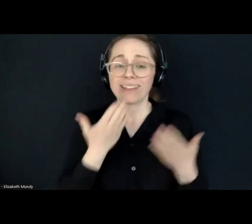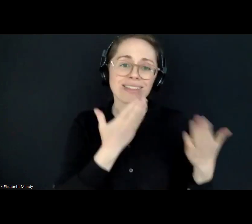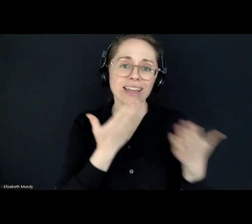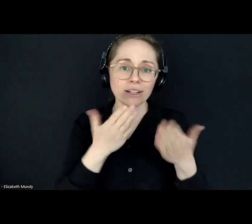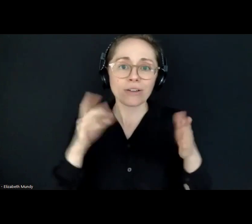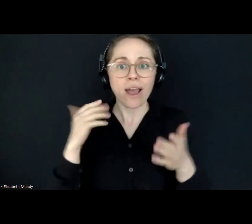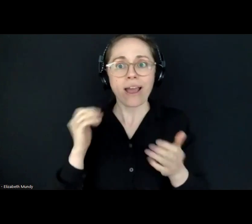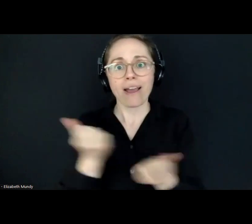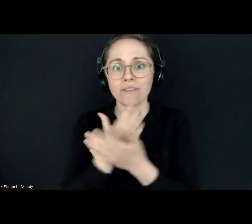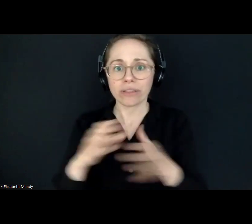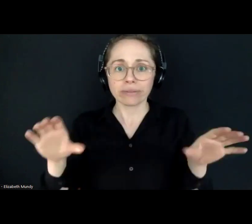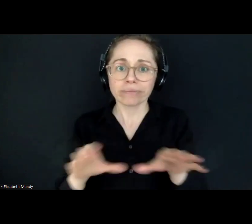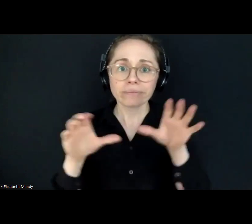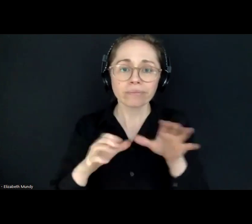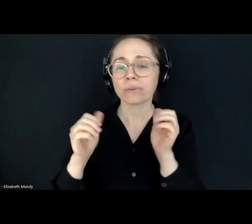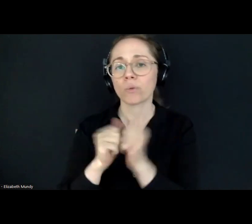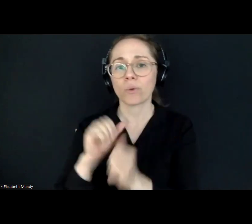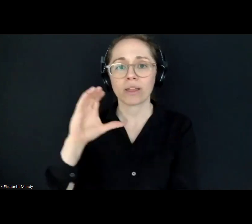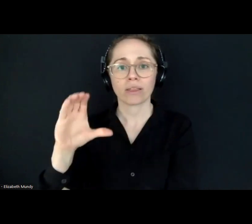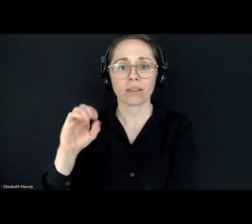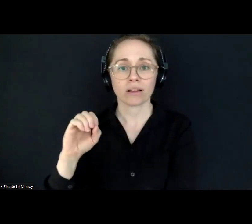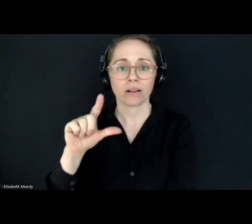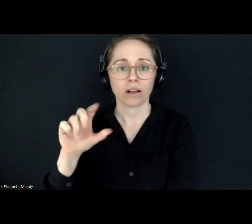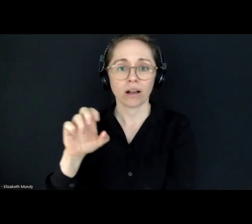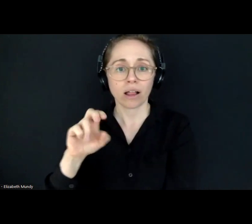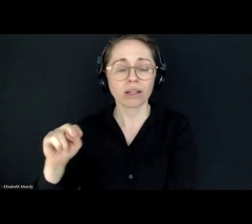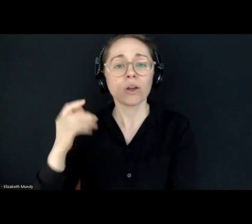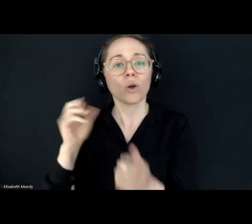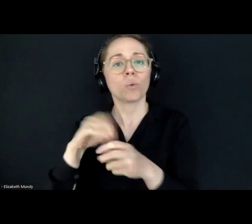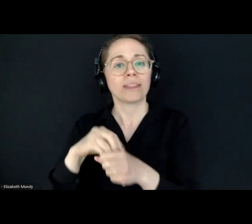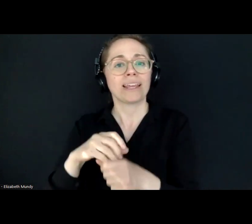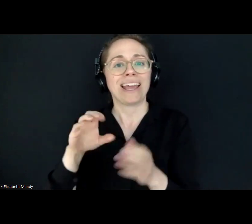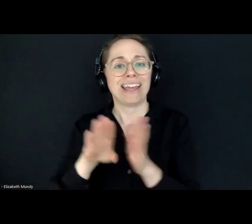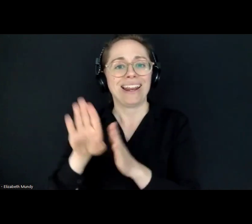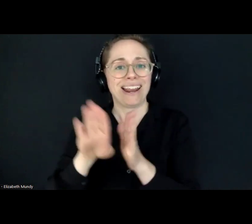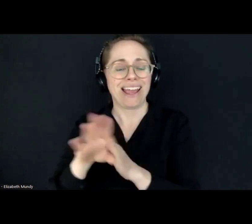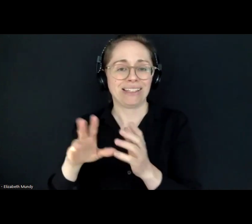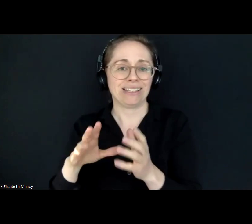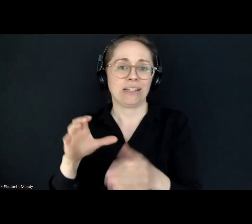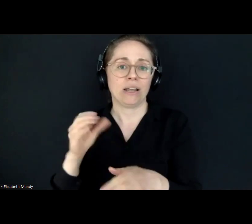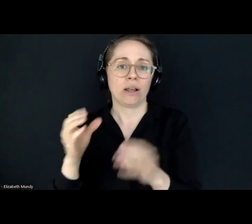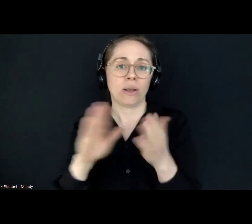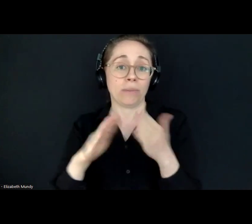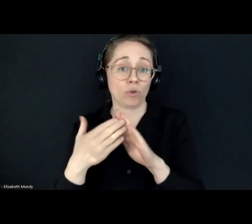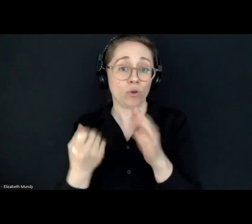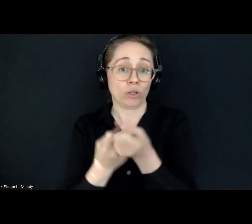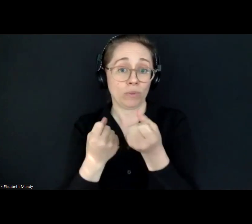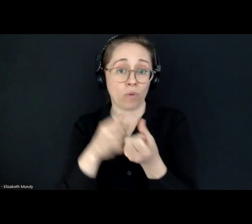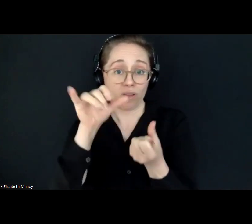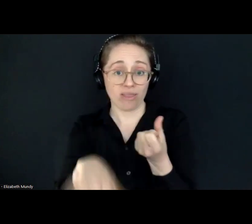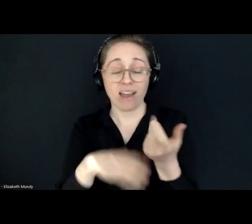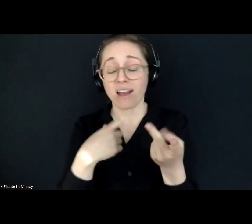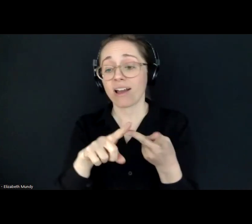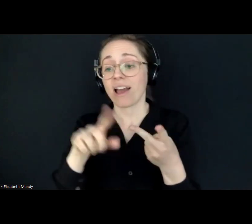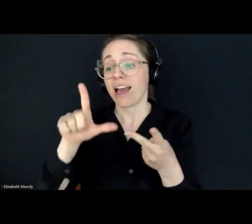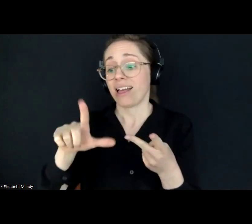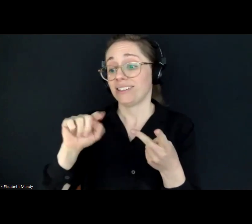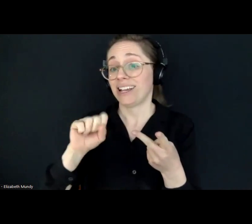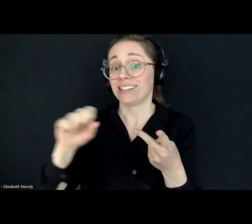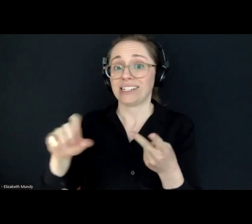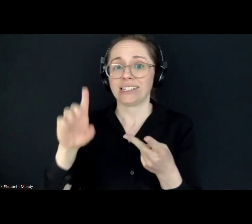CalAIM, with the enhanced care management and community supports. We think that's been very beneficial. We have the new LTSS dashboard. We have